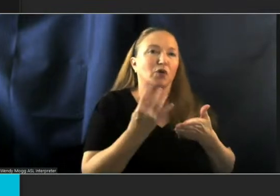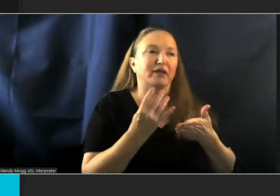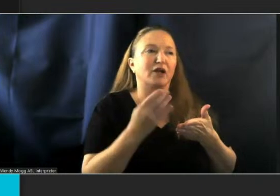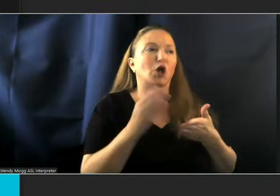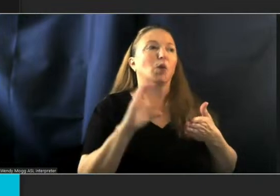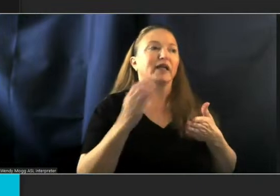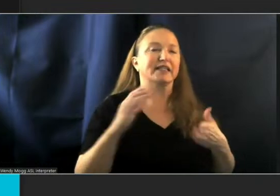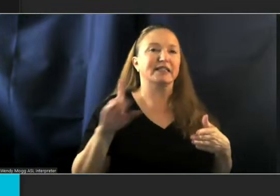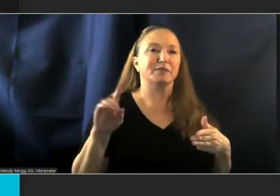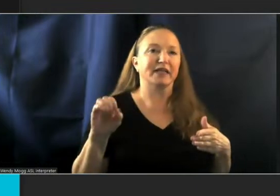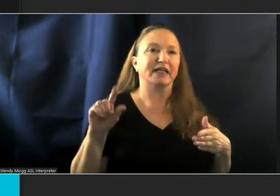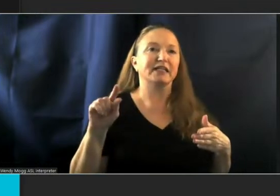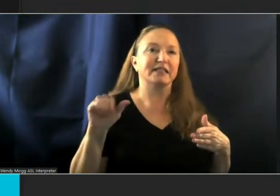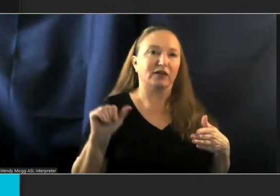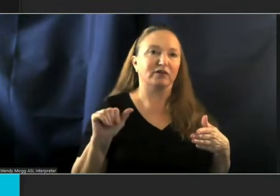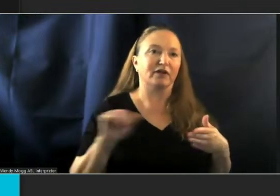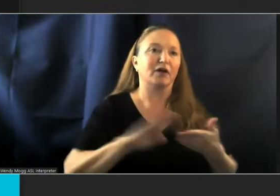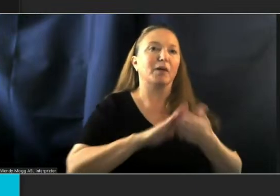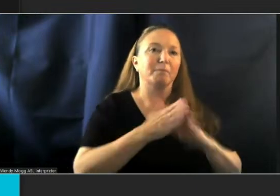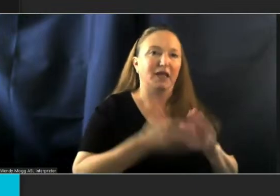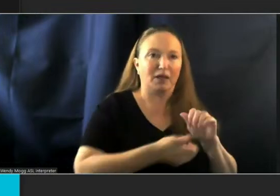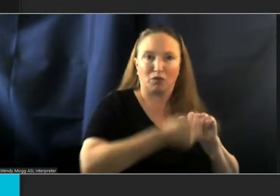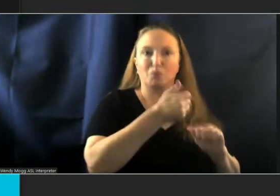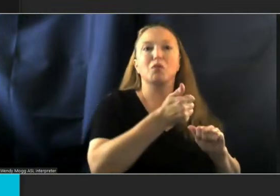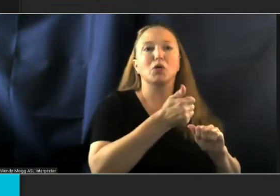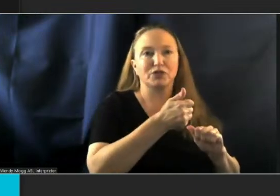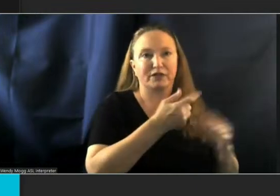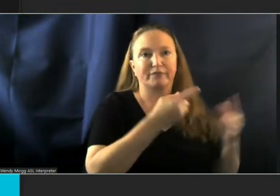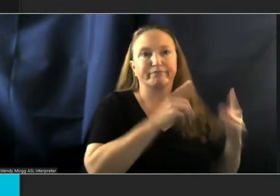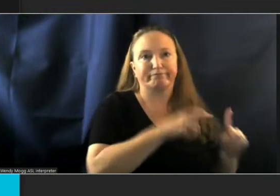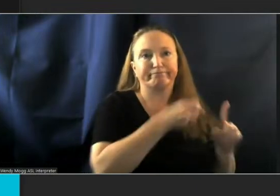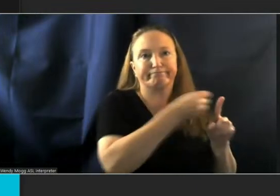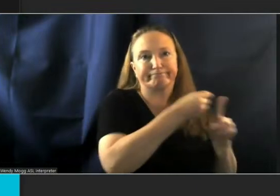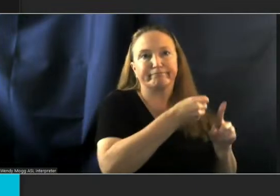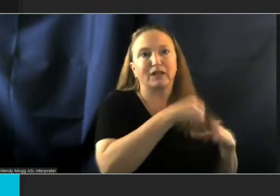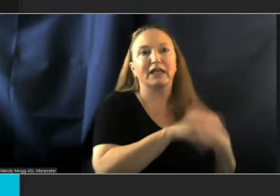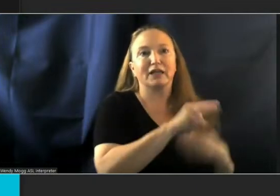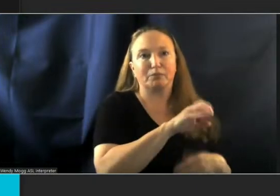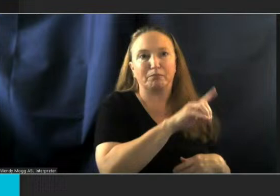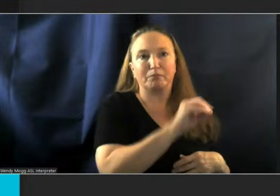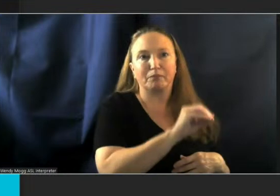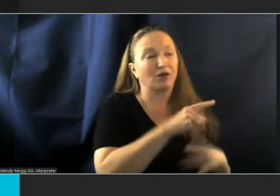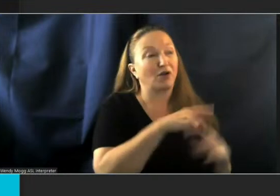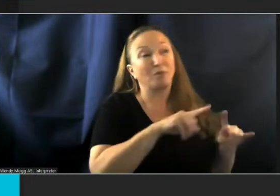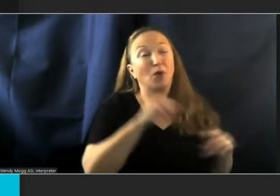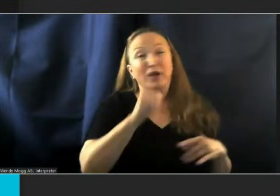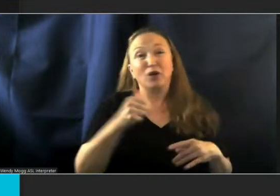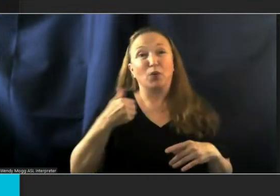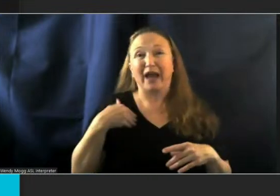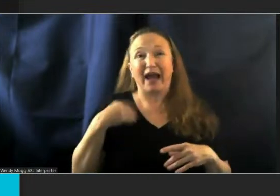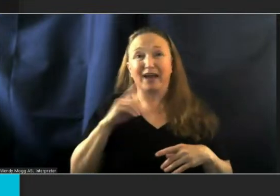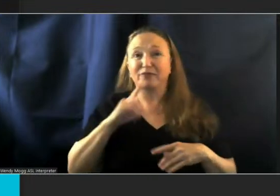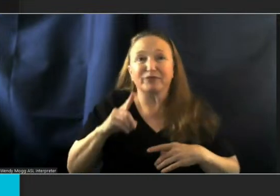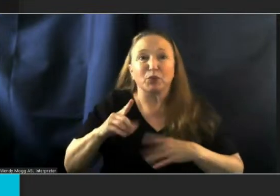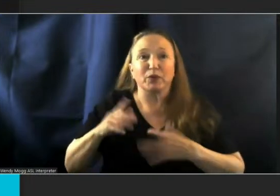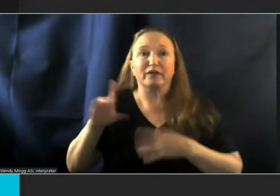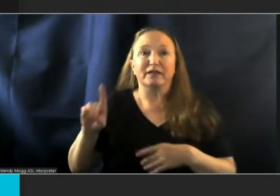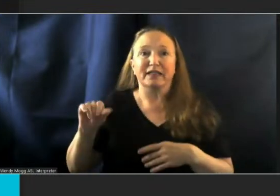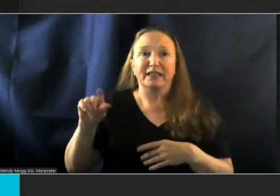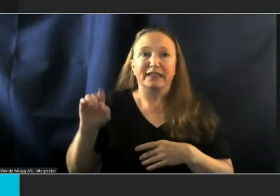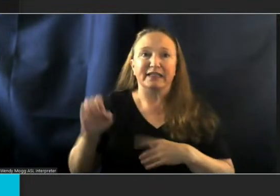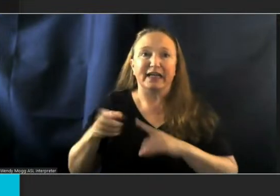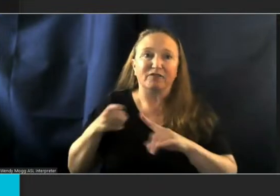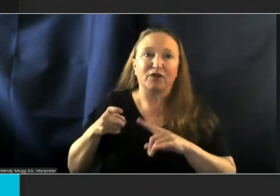we're seeing from the cases and hospitalizations. But we don't have the whole genome sequencing because there hasn't been the